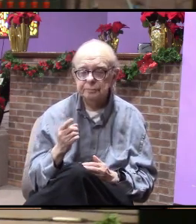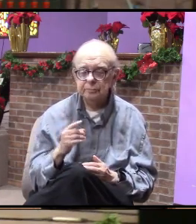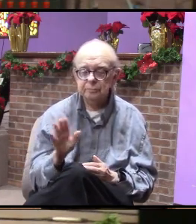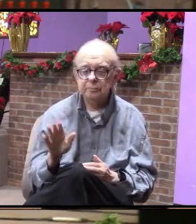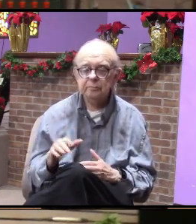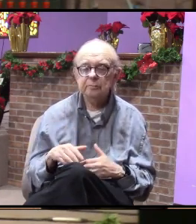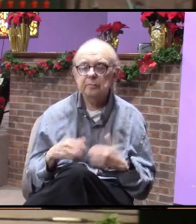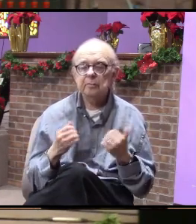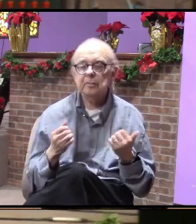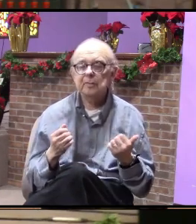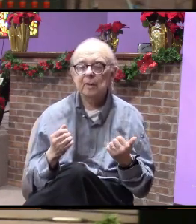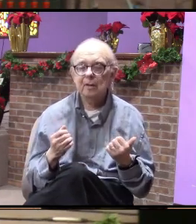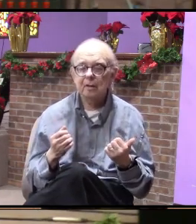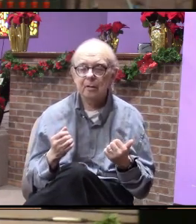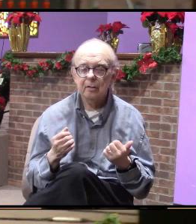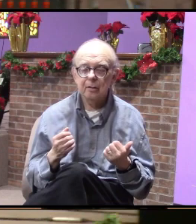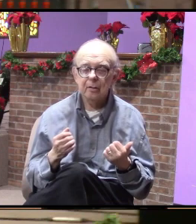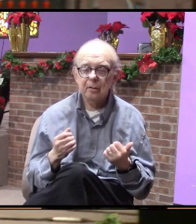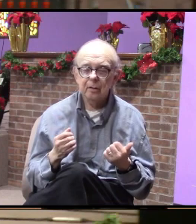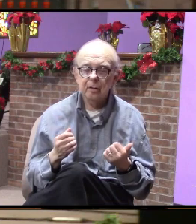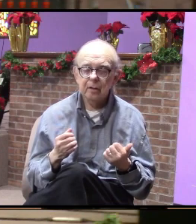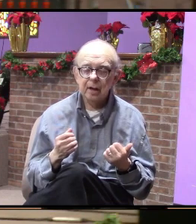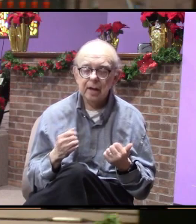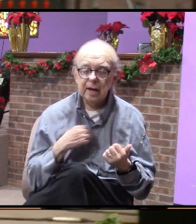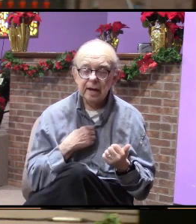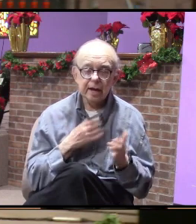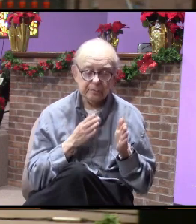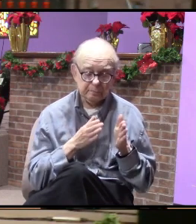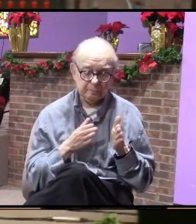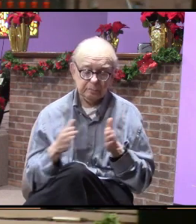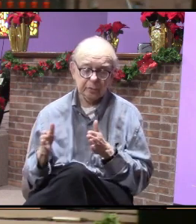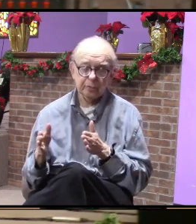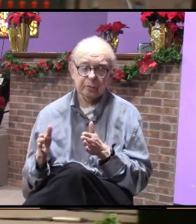your life has got order.